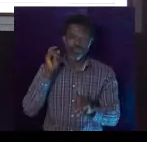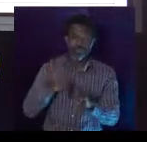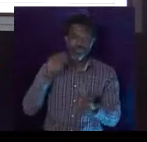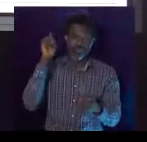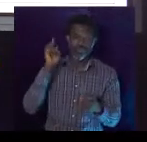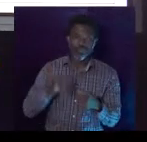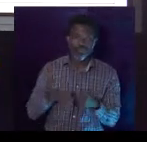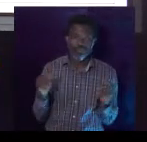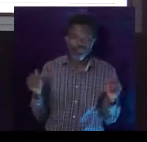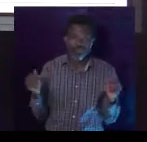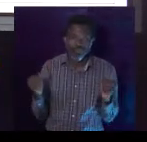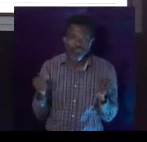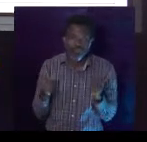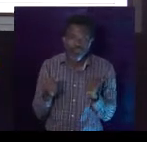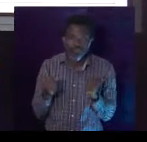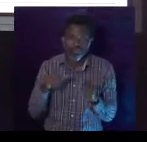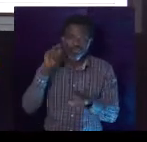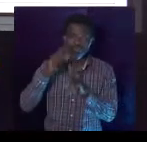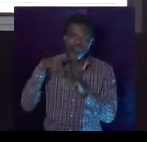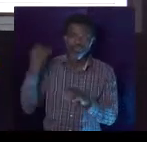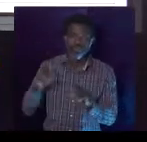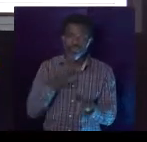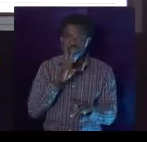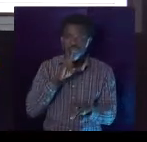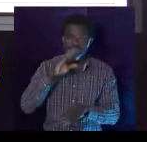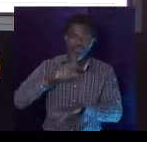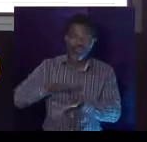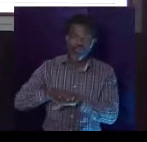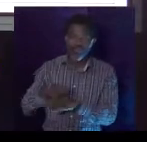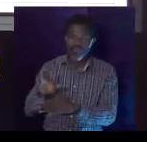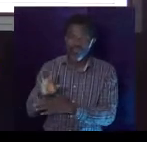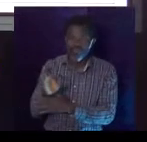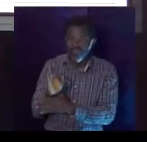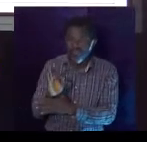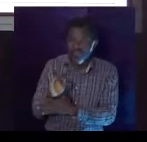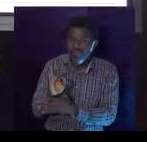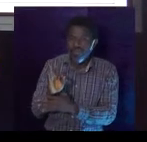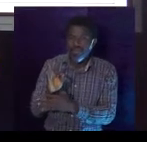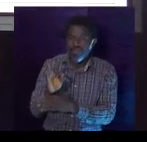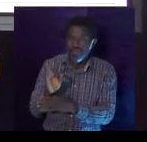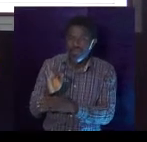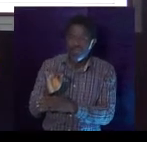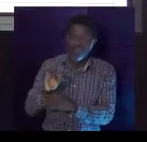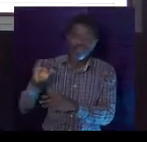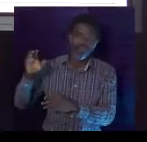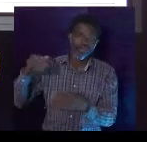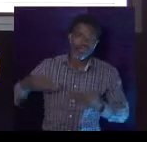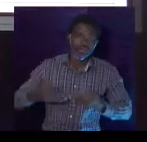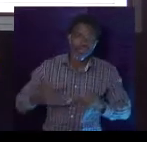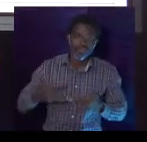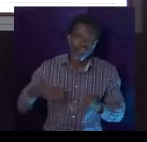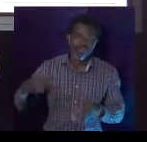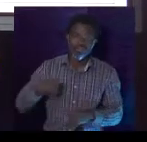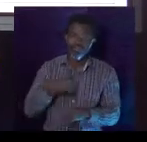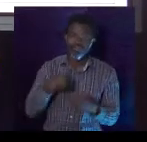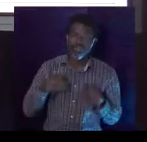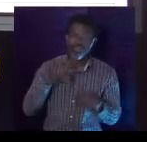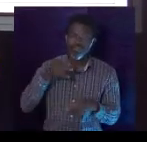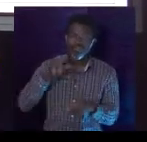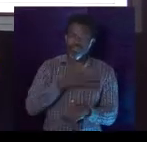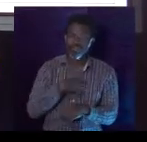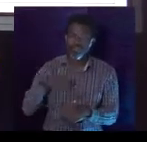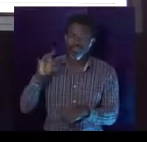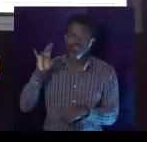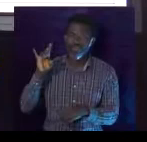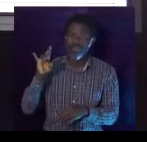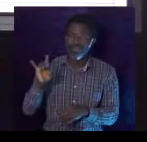water. On the Fahrenheit scale, there are 180 units between the boiling point and the freezing point of